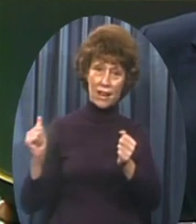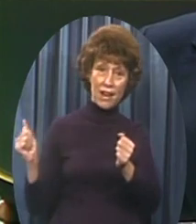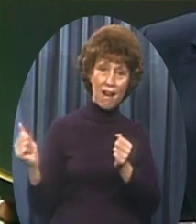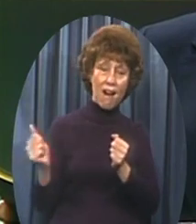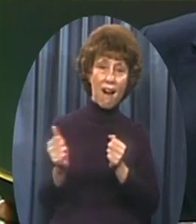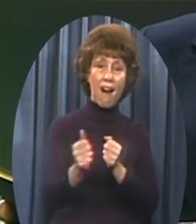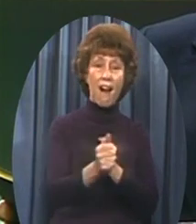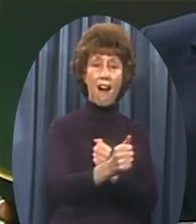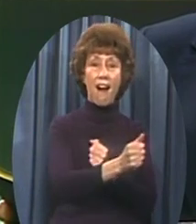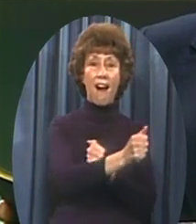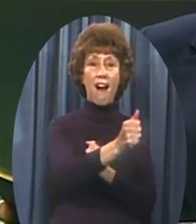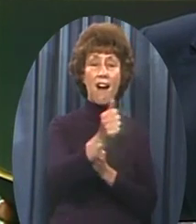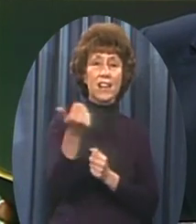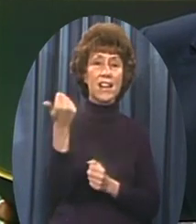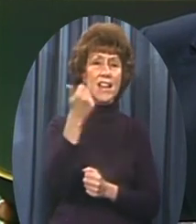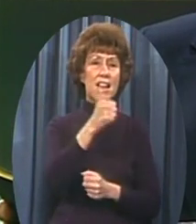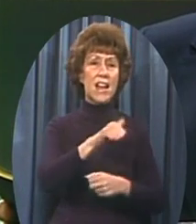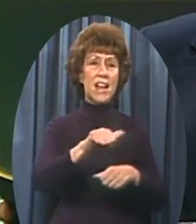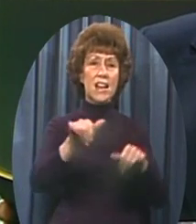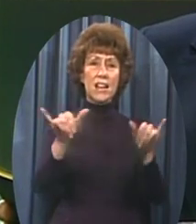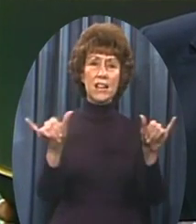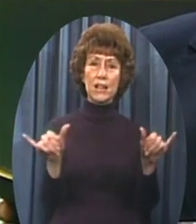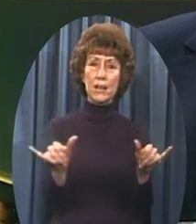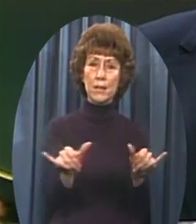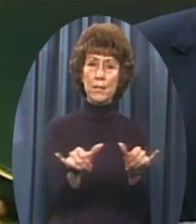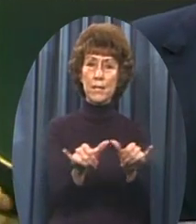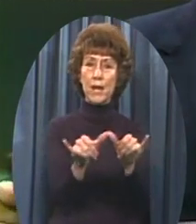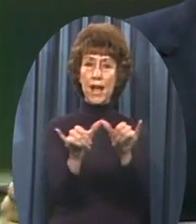beyond degree or measure.